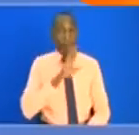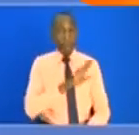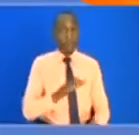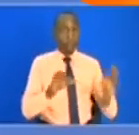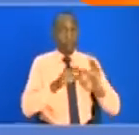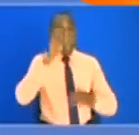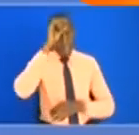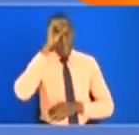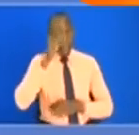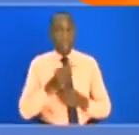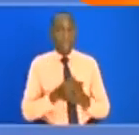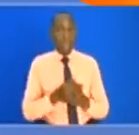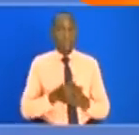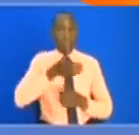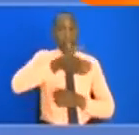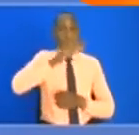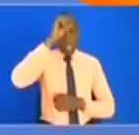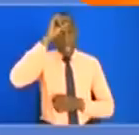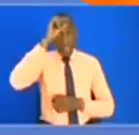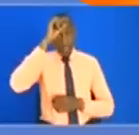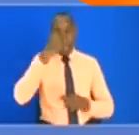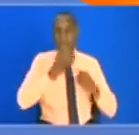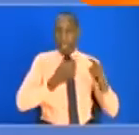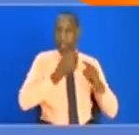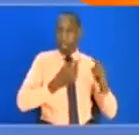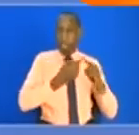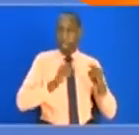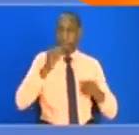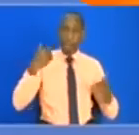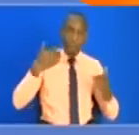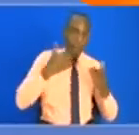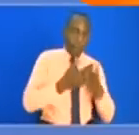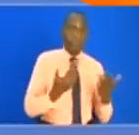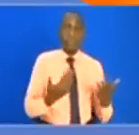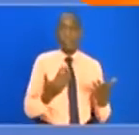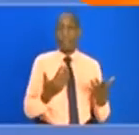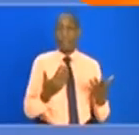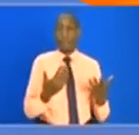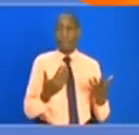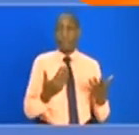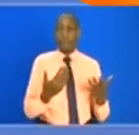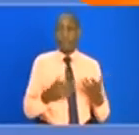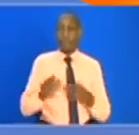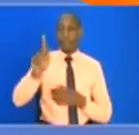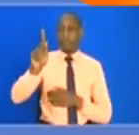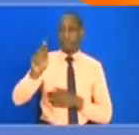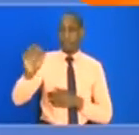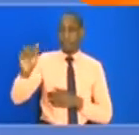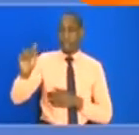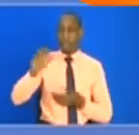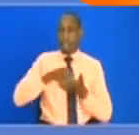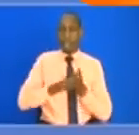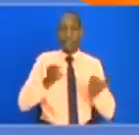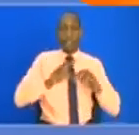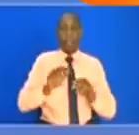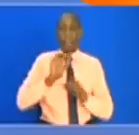part of this administration, the handshake administration, for the last 5 years. Camps happened, and